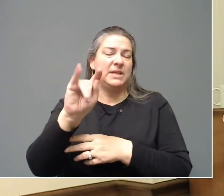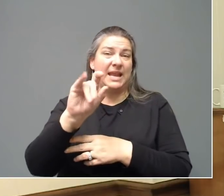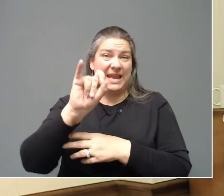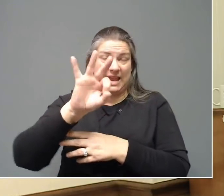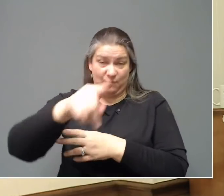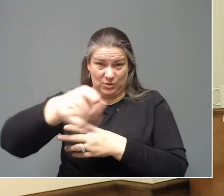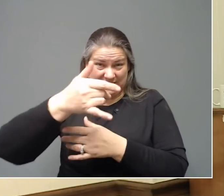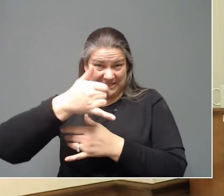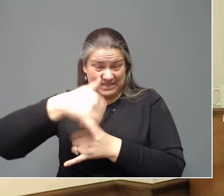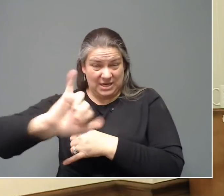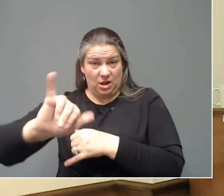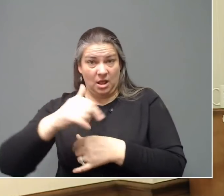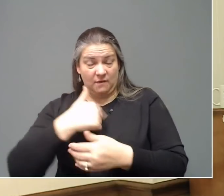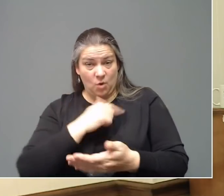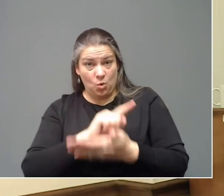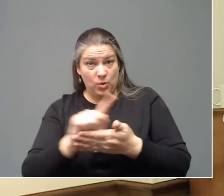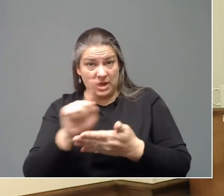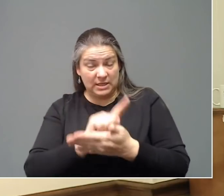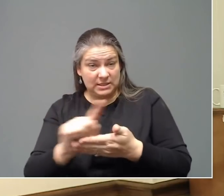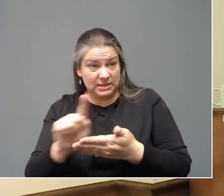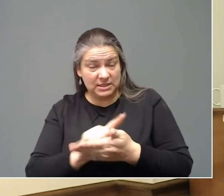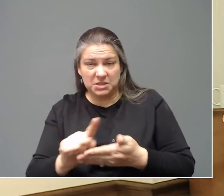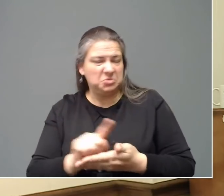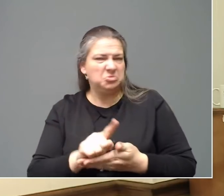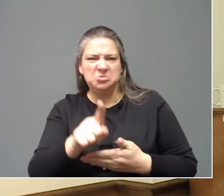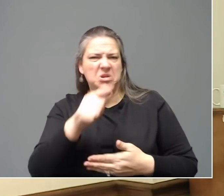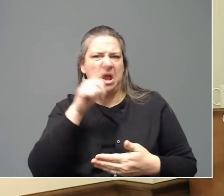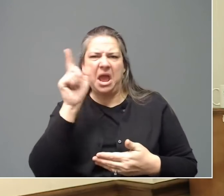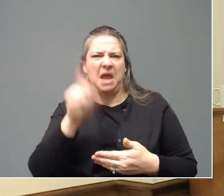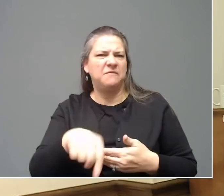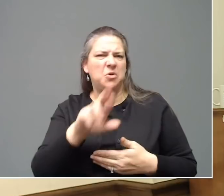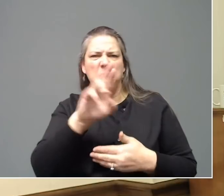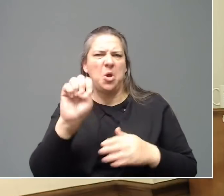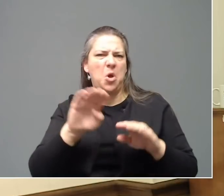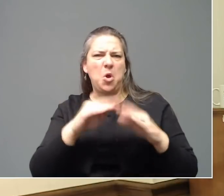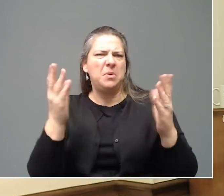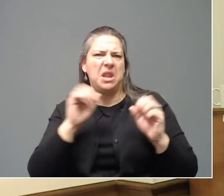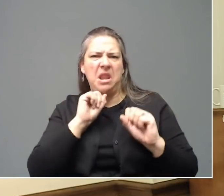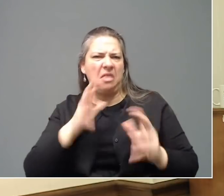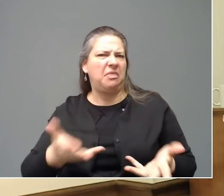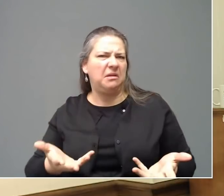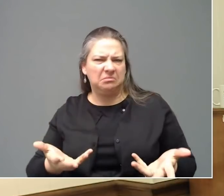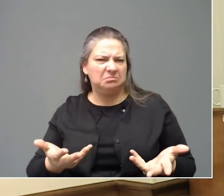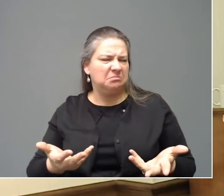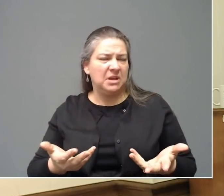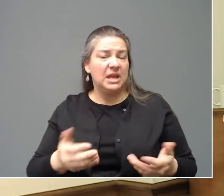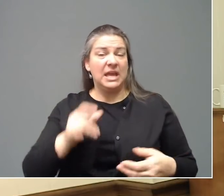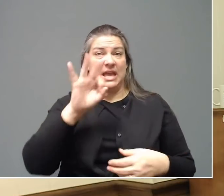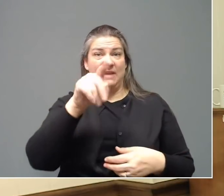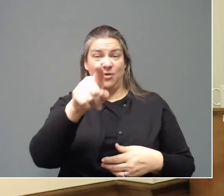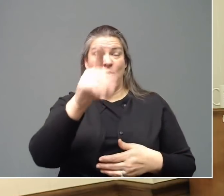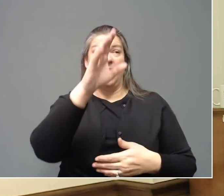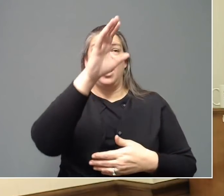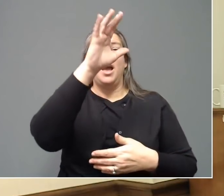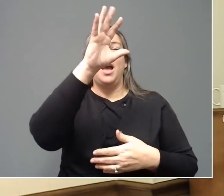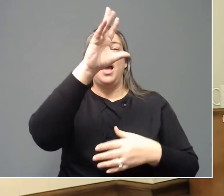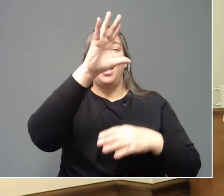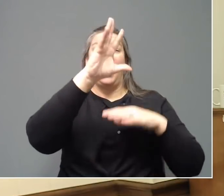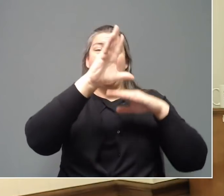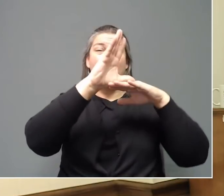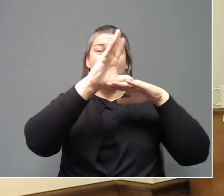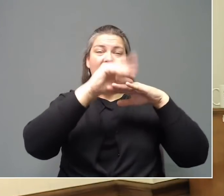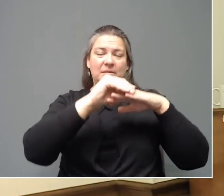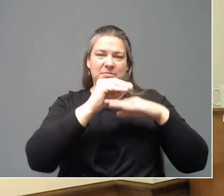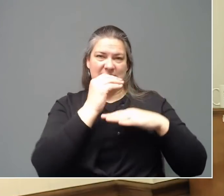of eligibility, you shouldn't have to reopen or do anything. If you had gotten to a zero balance, you will likely have to go in